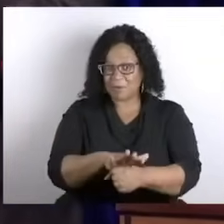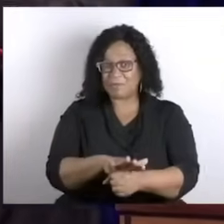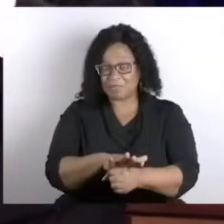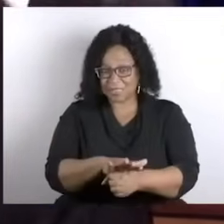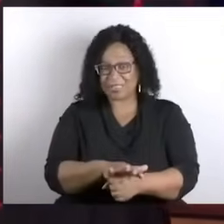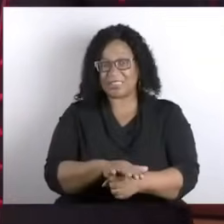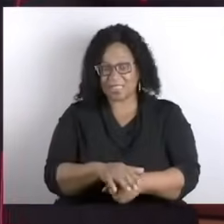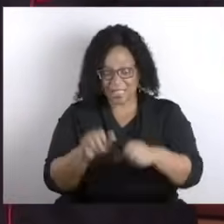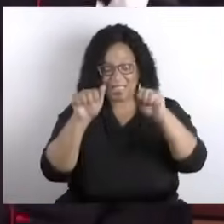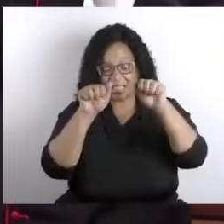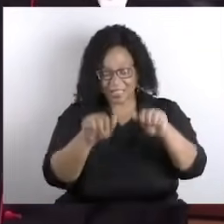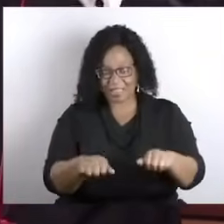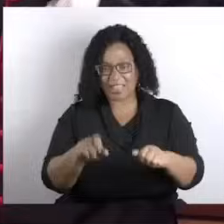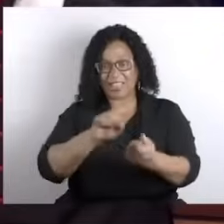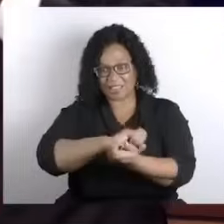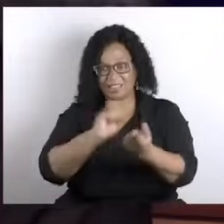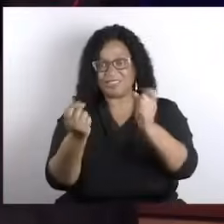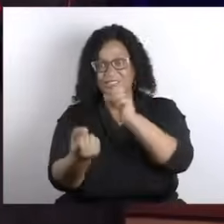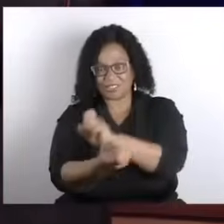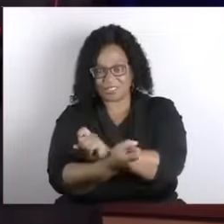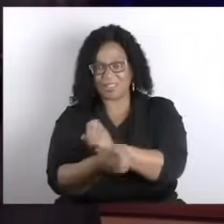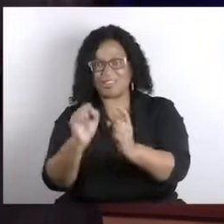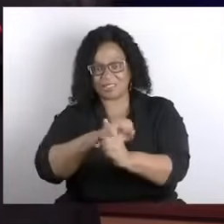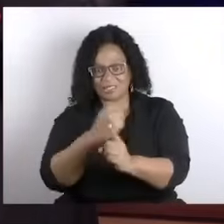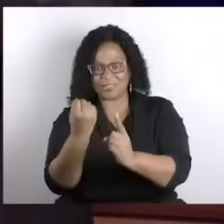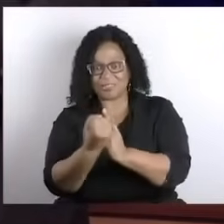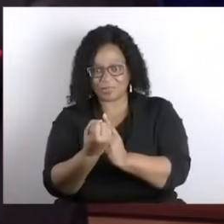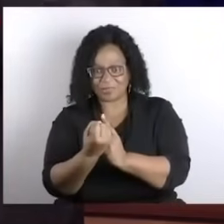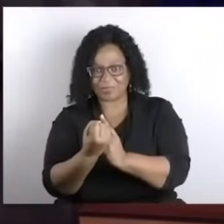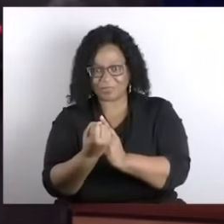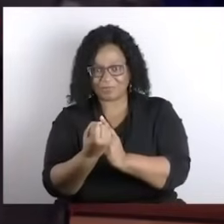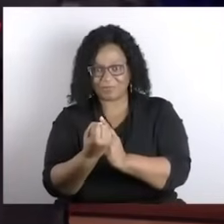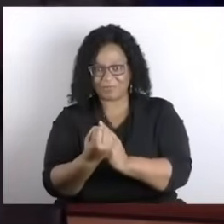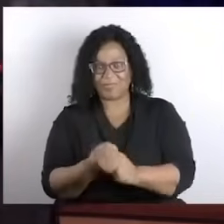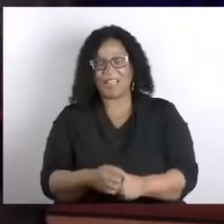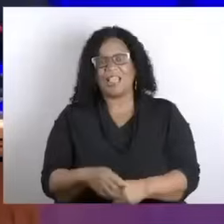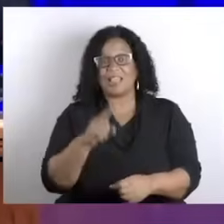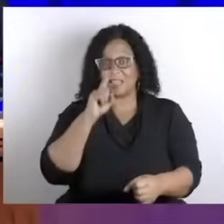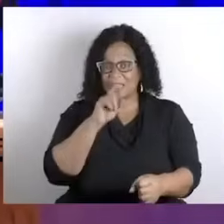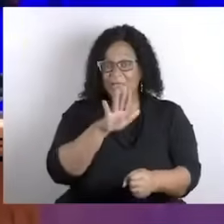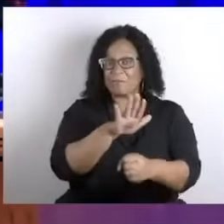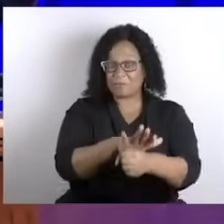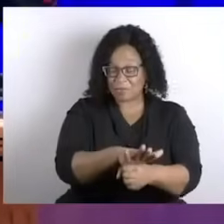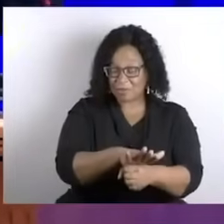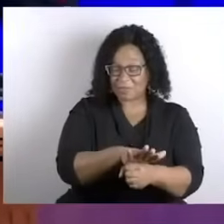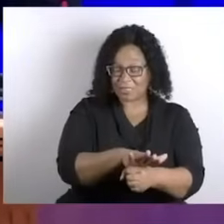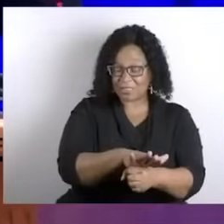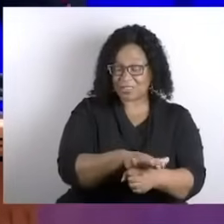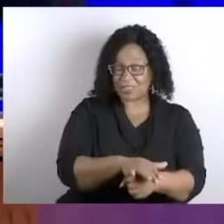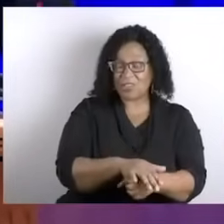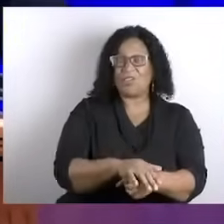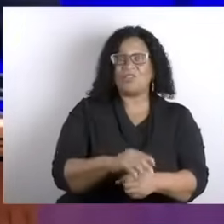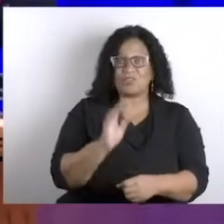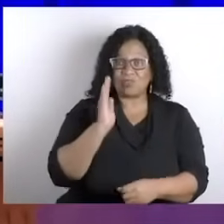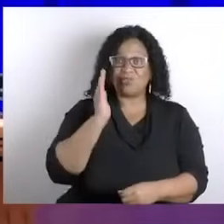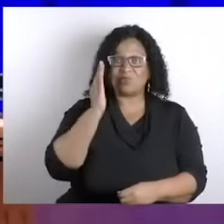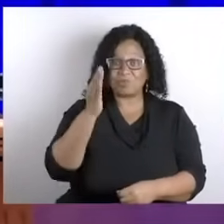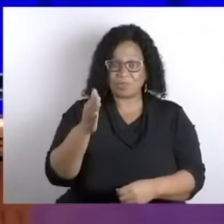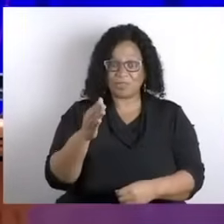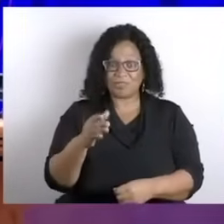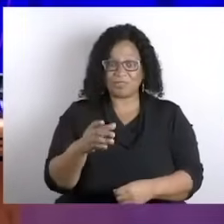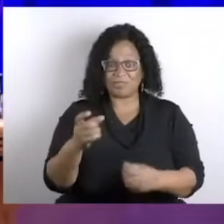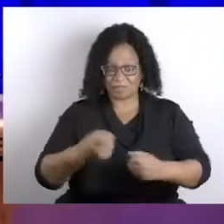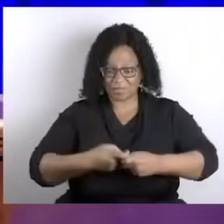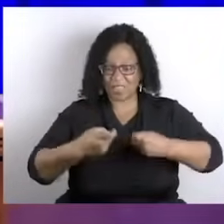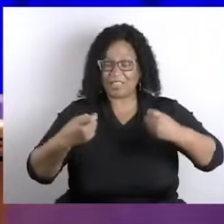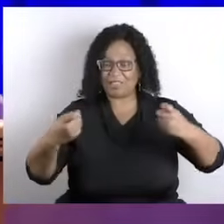your good. My promise is you will not have to live like this always. You're going to increase now, but it's